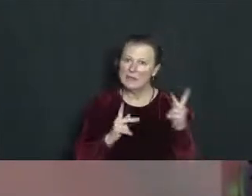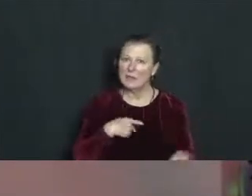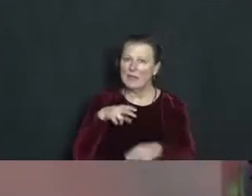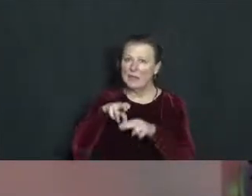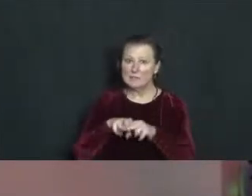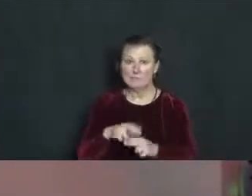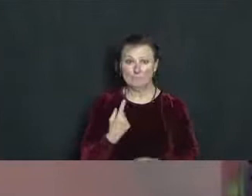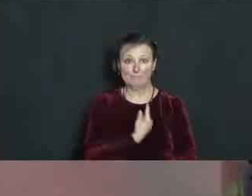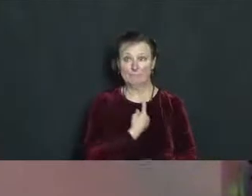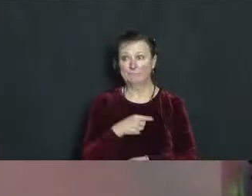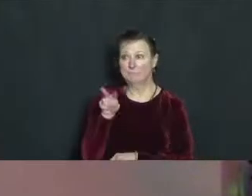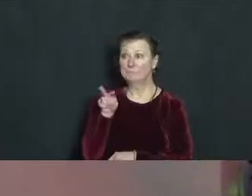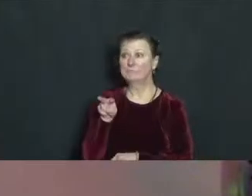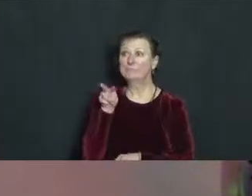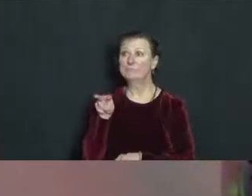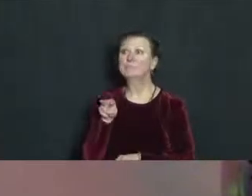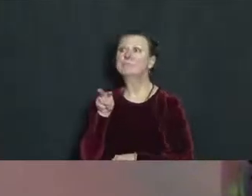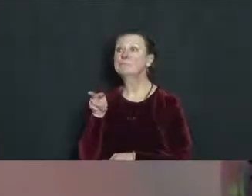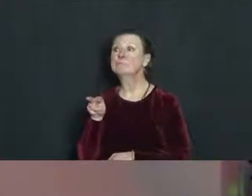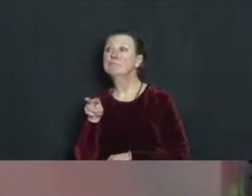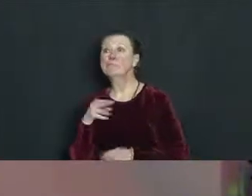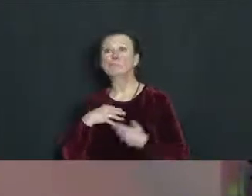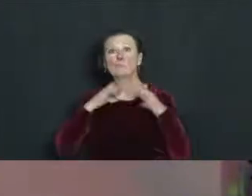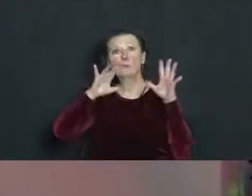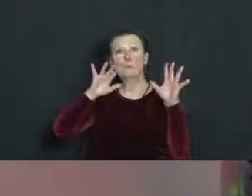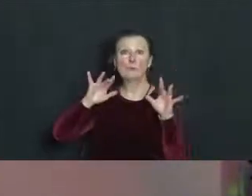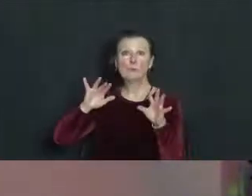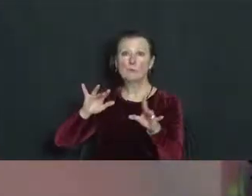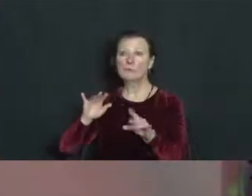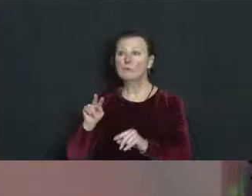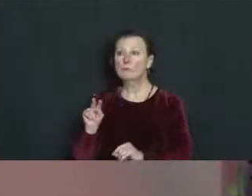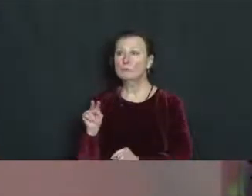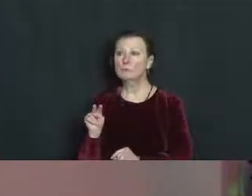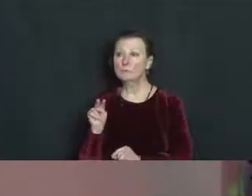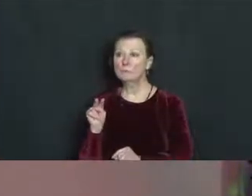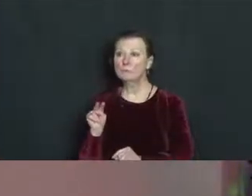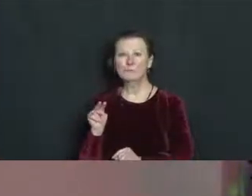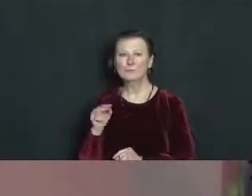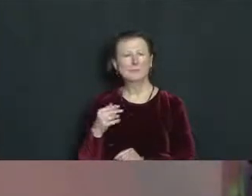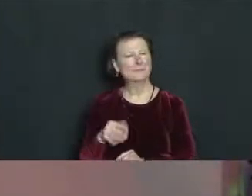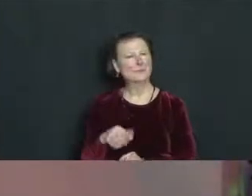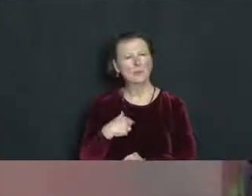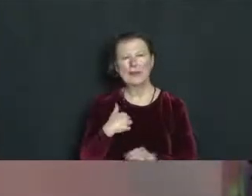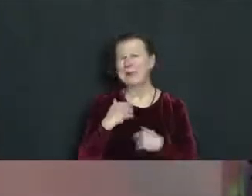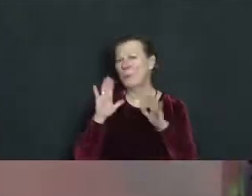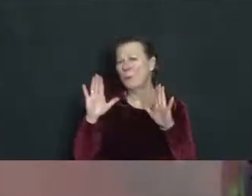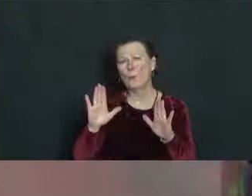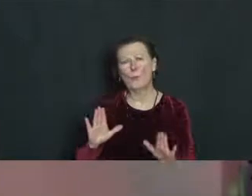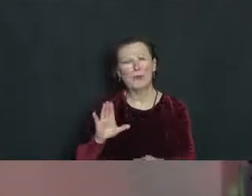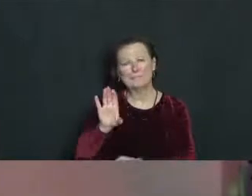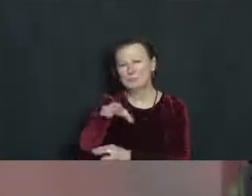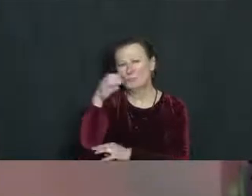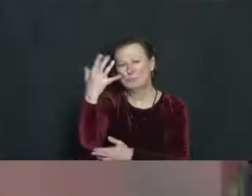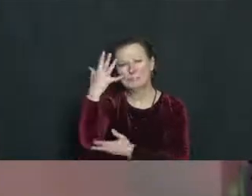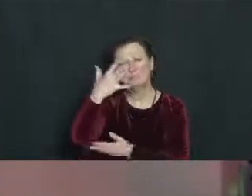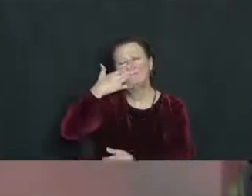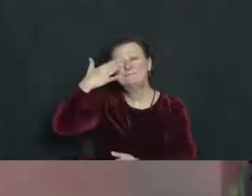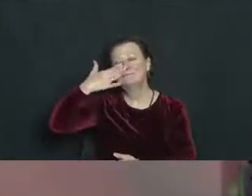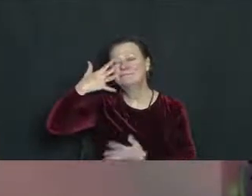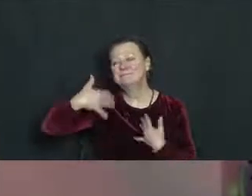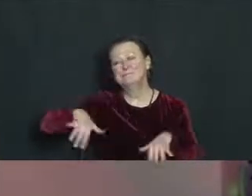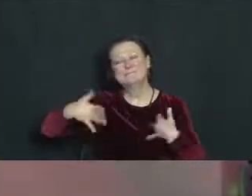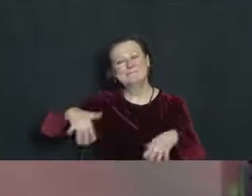all by myself, looking out at the snowfall. We had a great Christmas tree. The smell, the aroma,